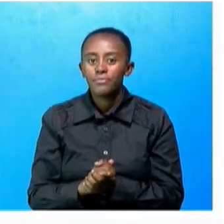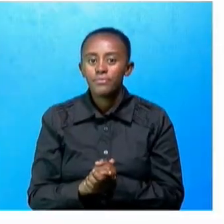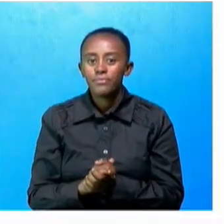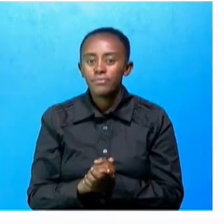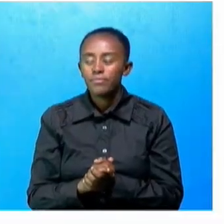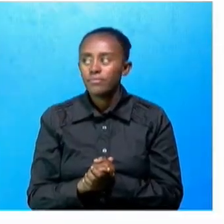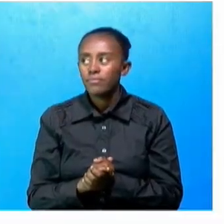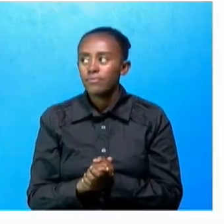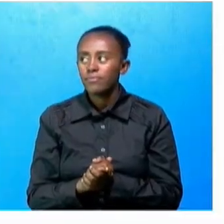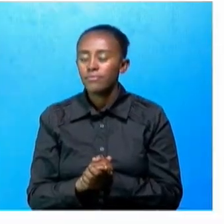One similarity